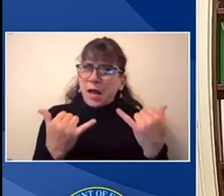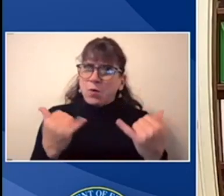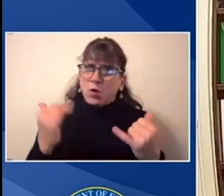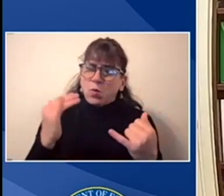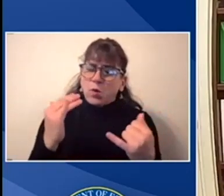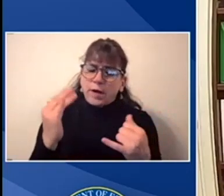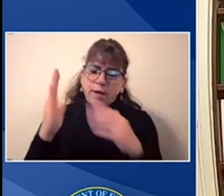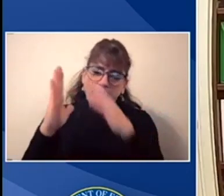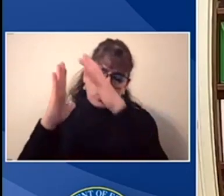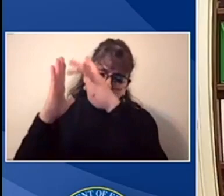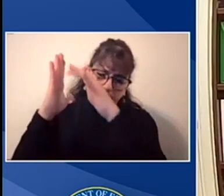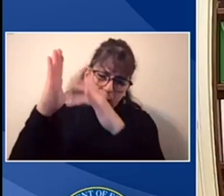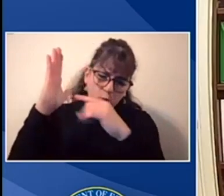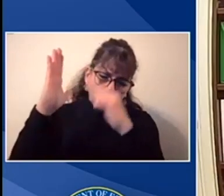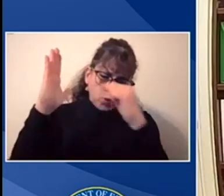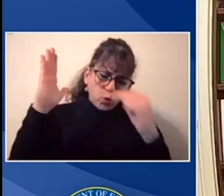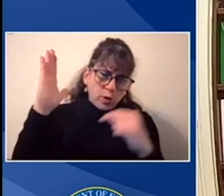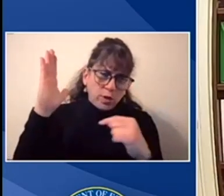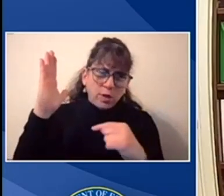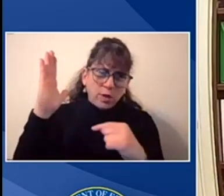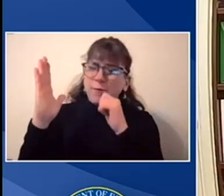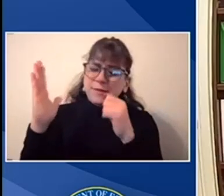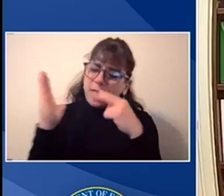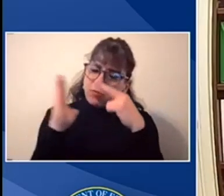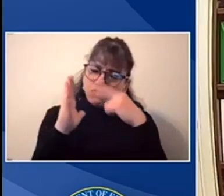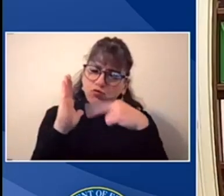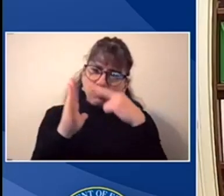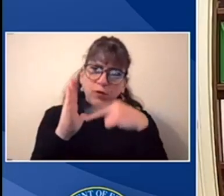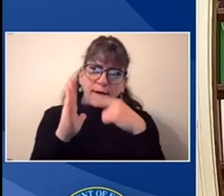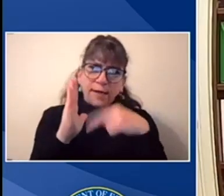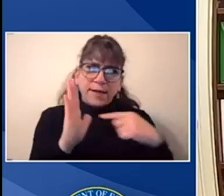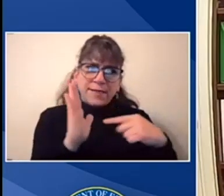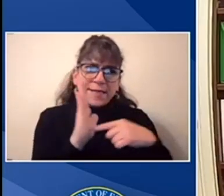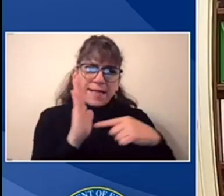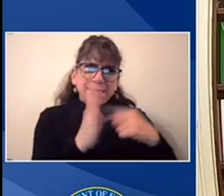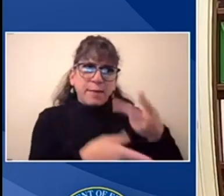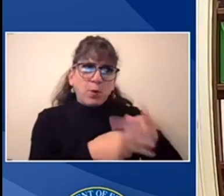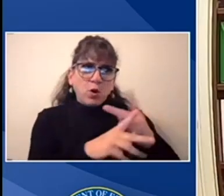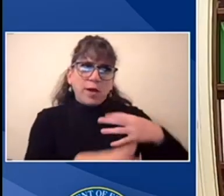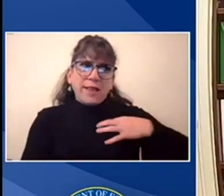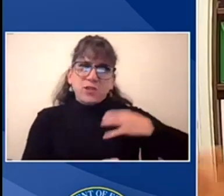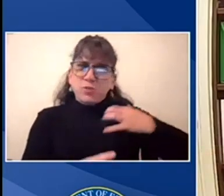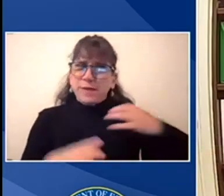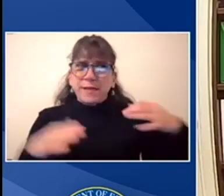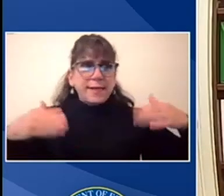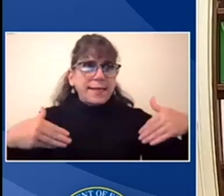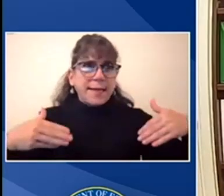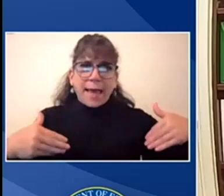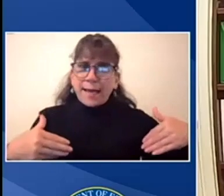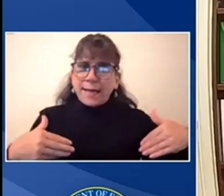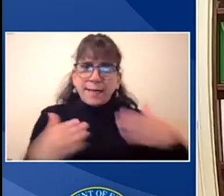to because I wasn't even looking at discussing borrower eligibility just yet, so that's part of what we're doing,